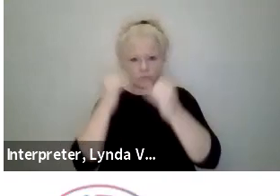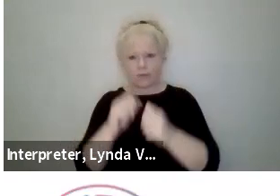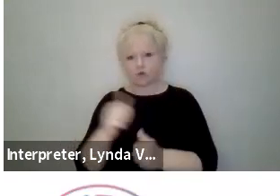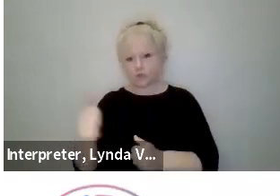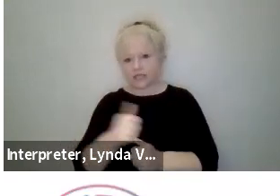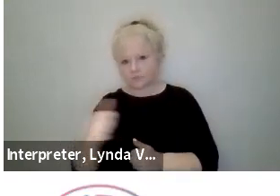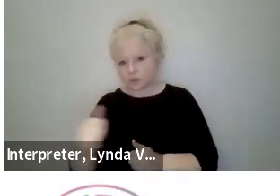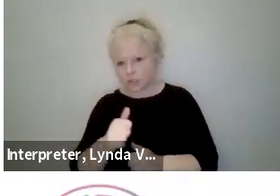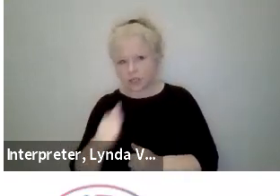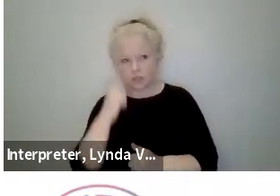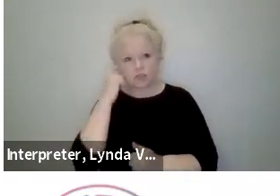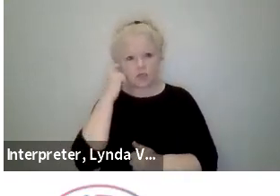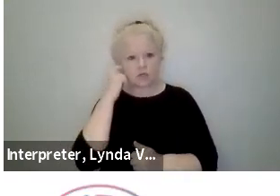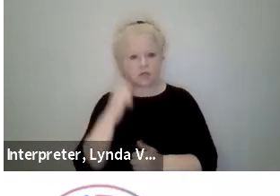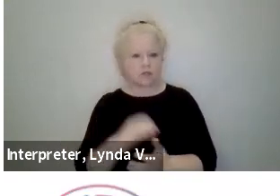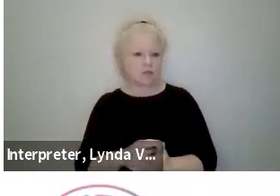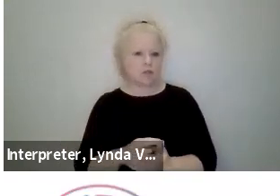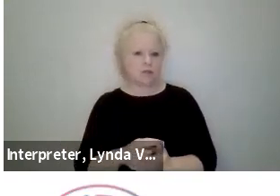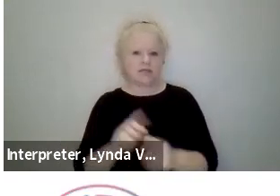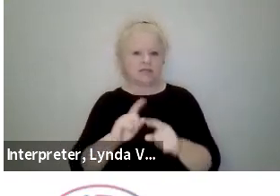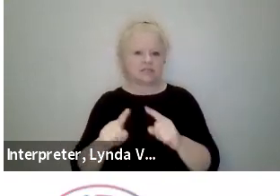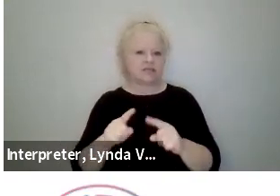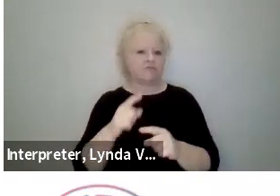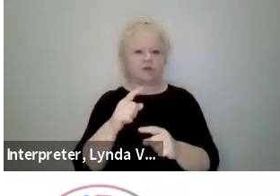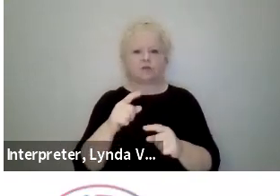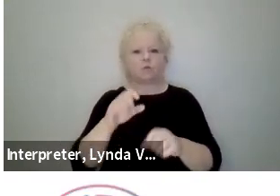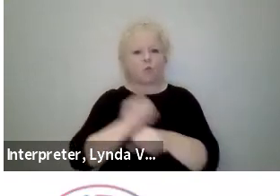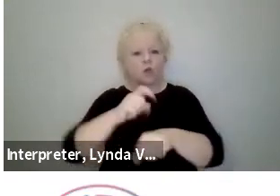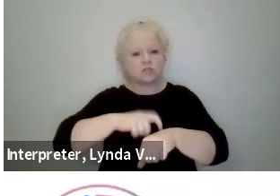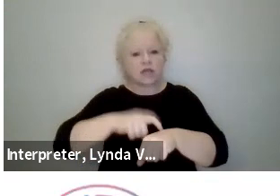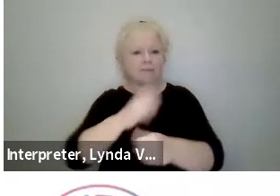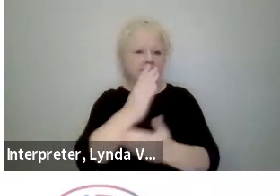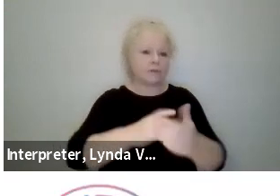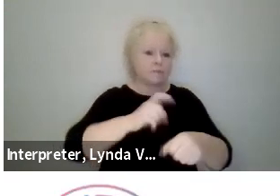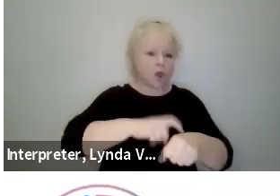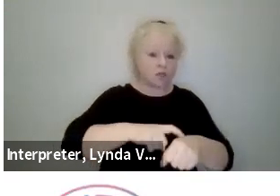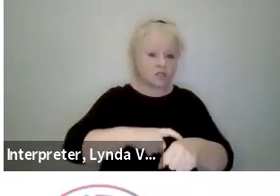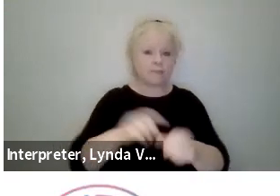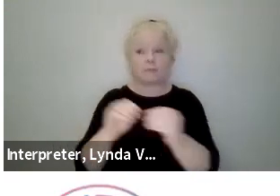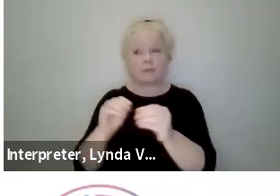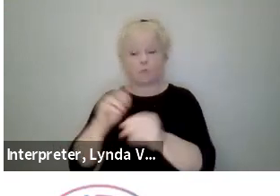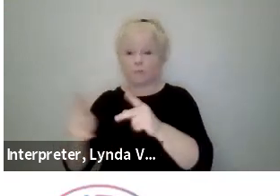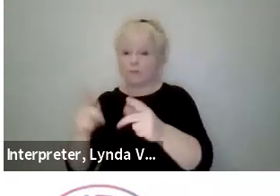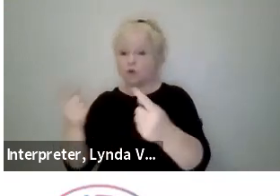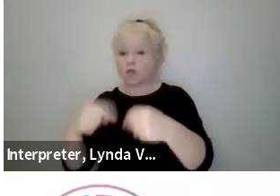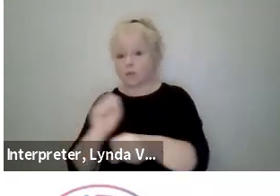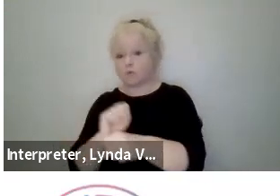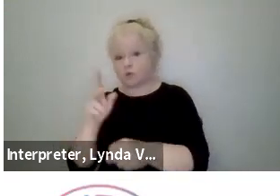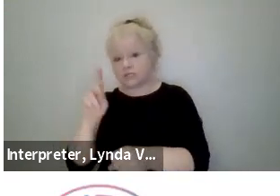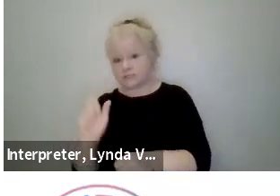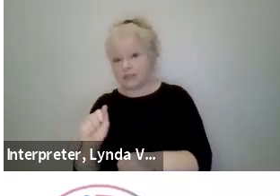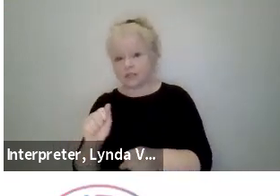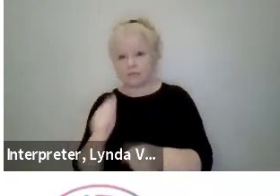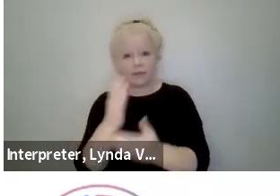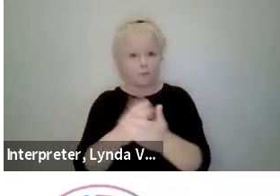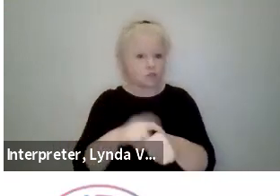transportation-wise, creating some different shifts, some part-time shifts to open up the doors to even more people with disabilities. So, you